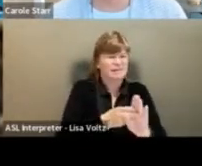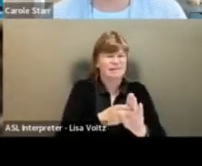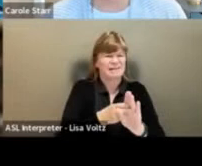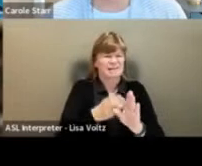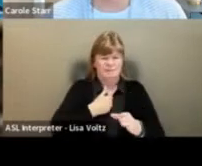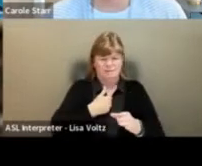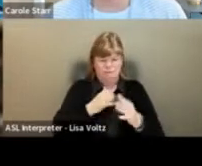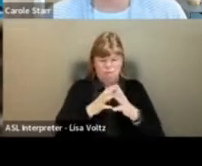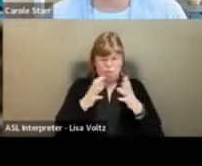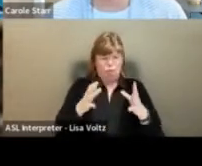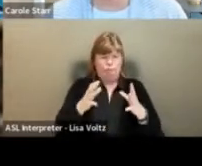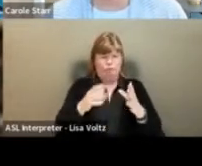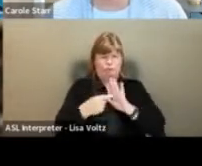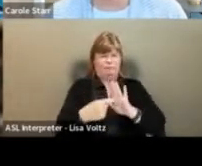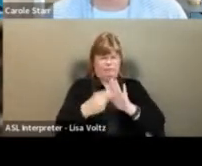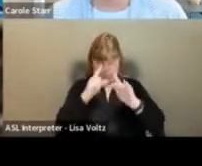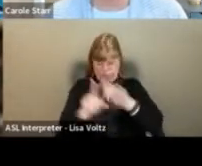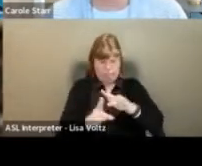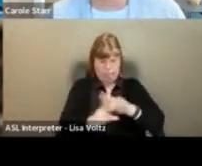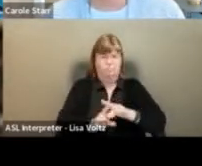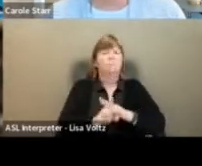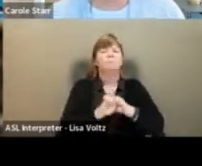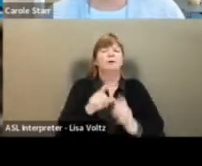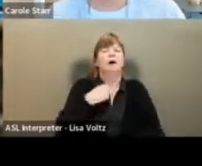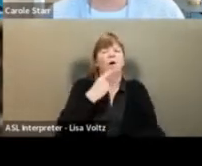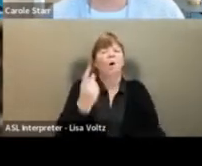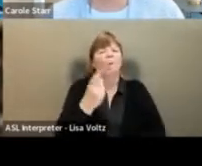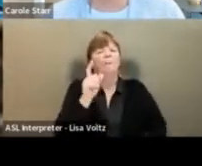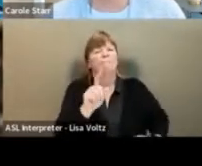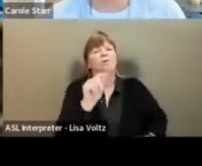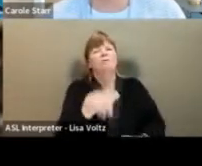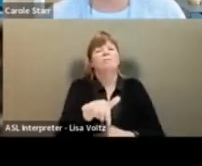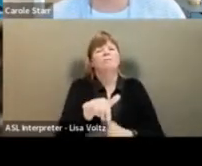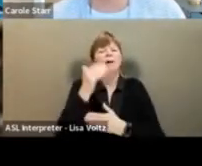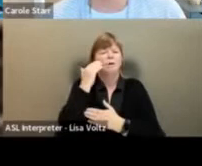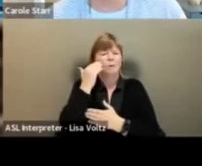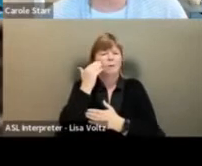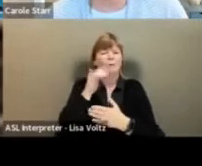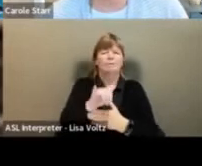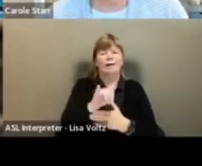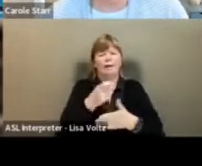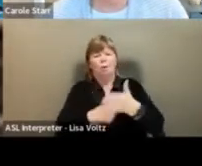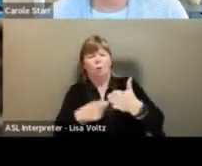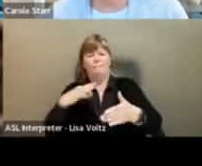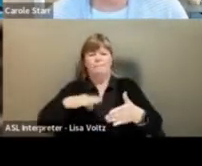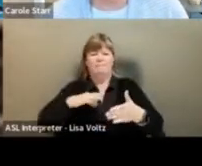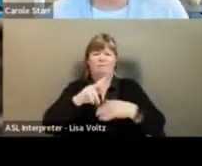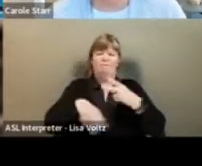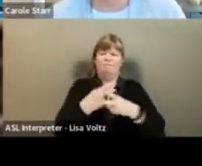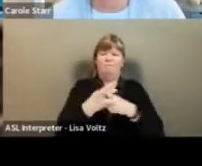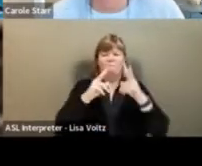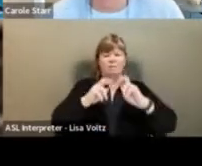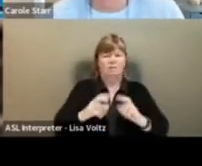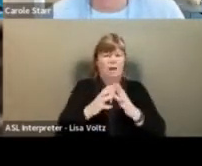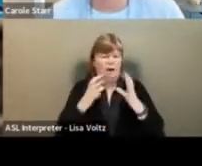brain injury symptoms? I always have to do that cost benefit kind of analysis. How